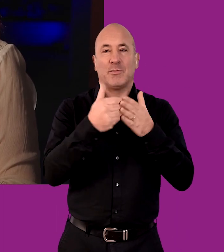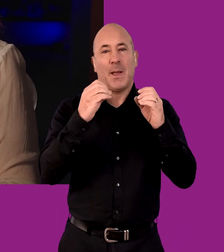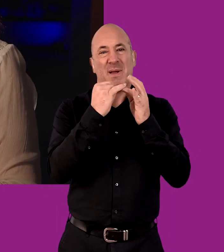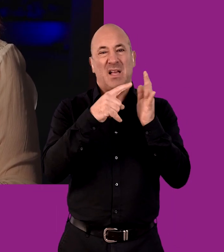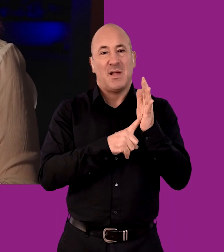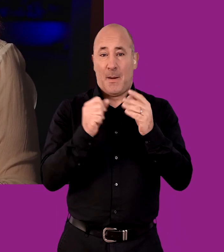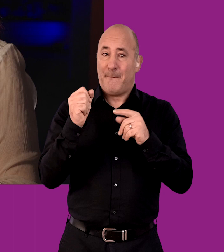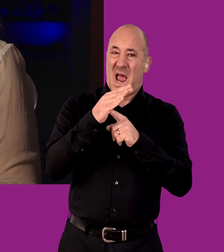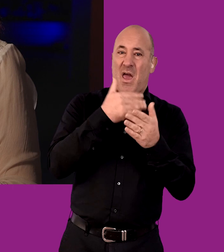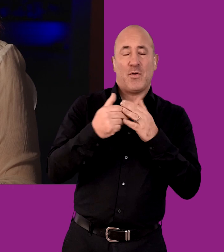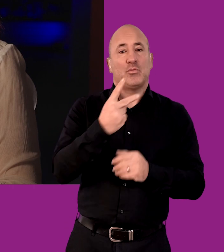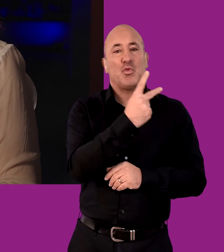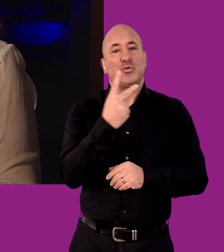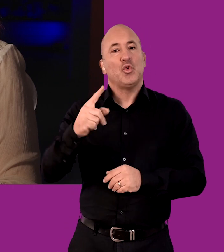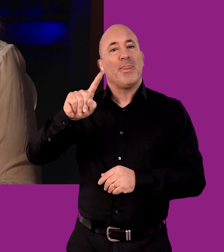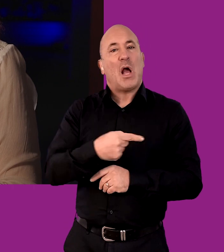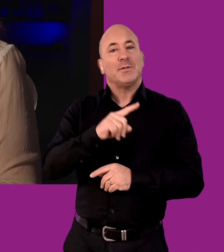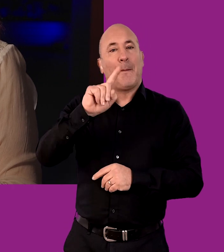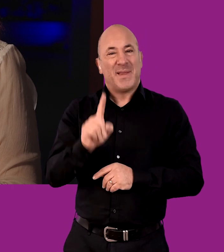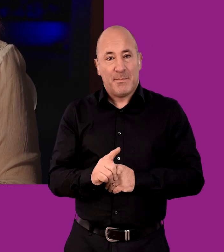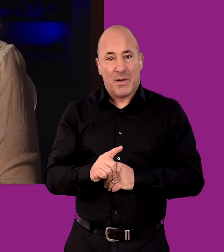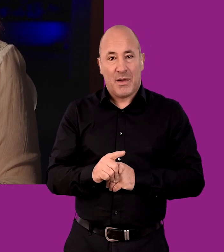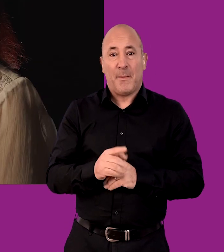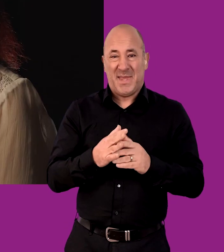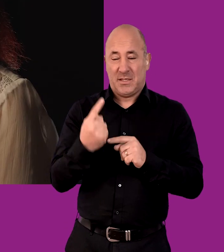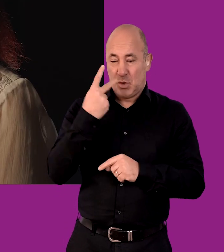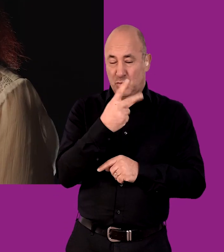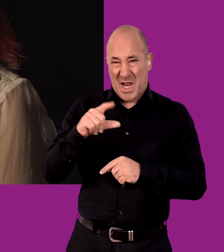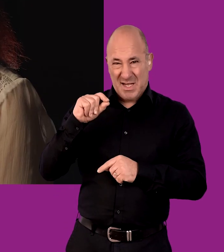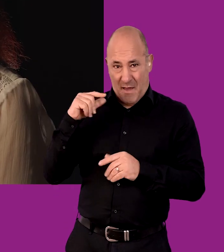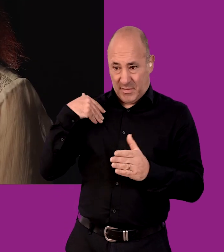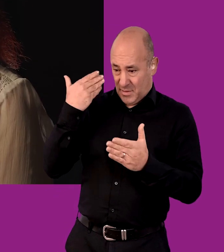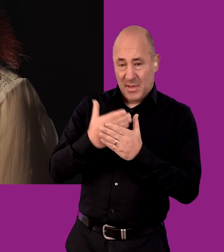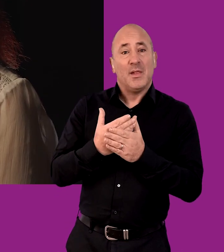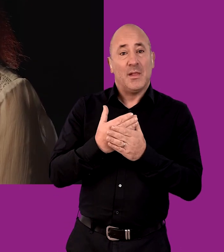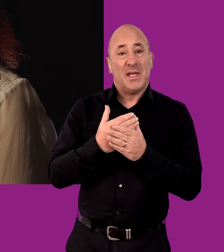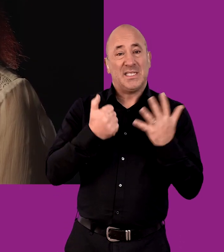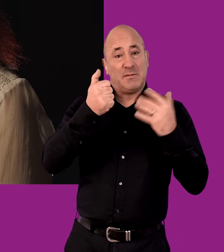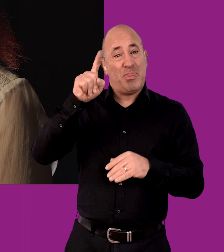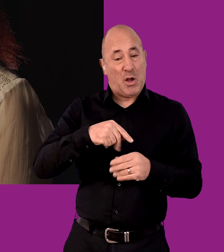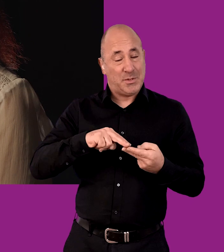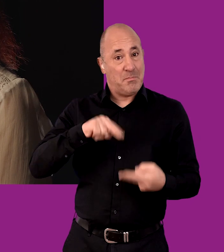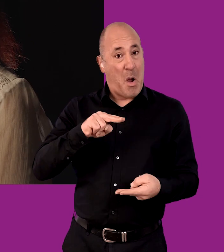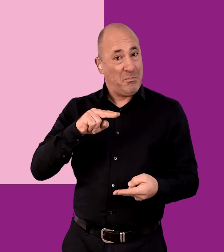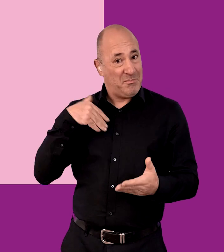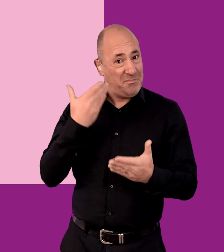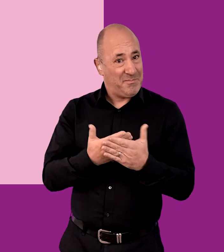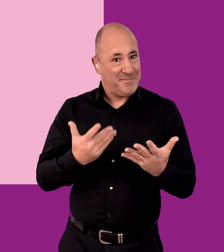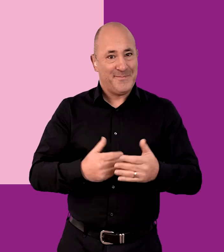or BSL, was the main language of 22,000 people. That's an increase of over 6,000 since